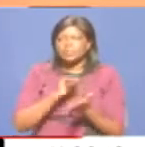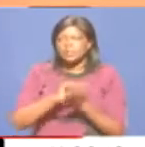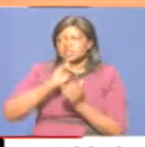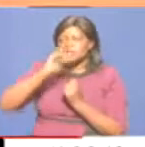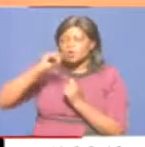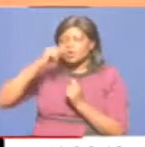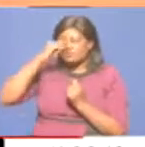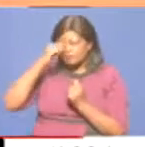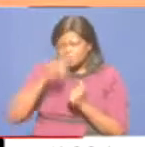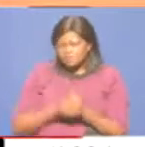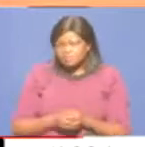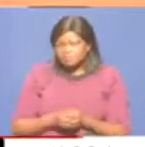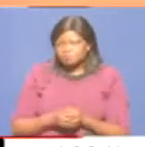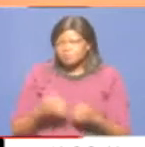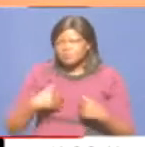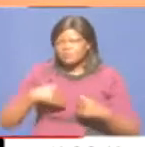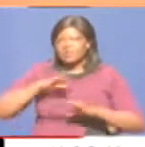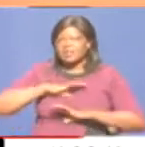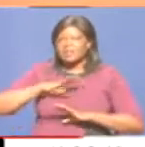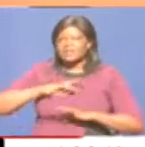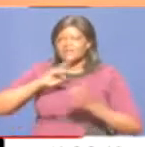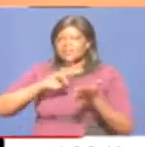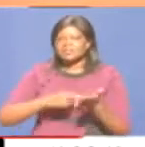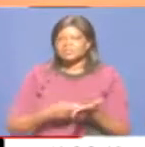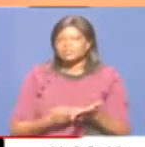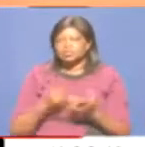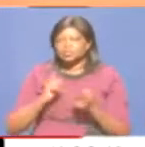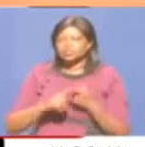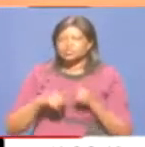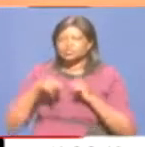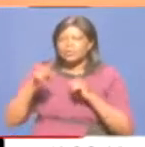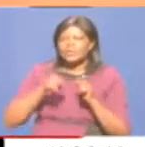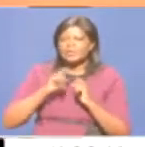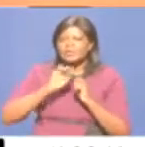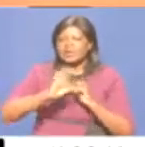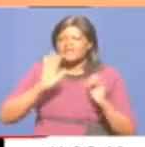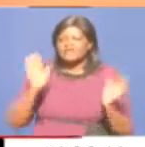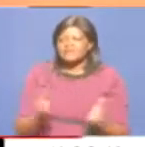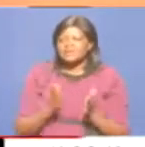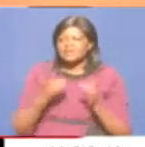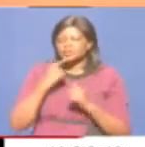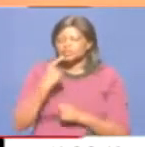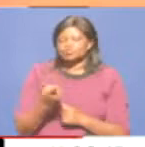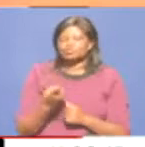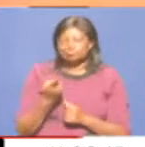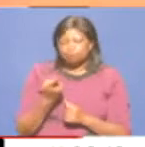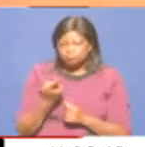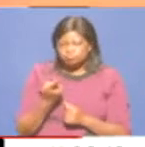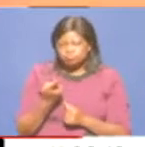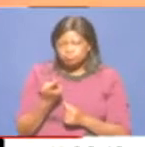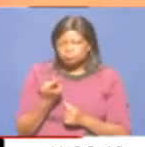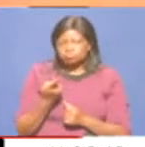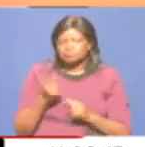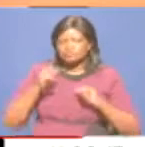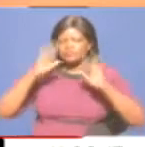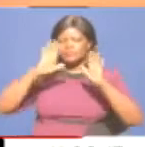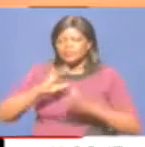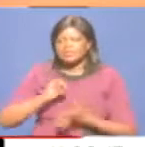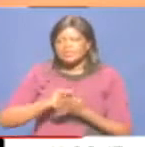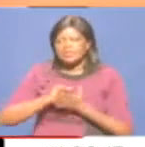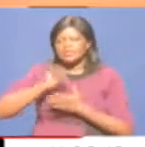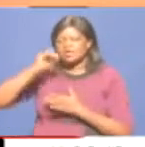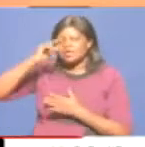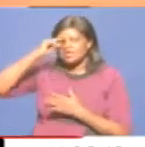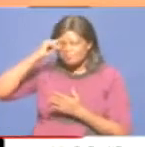governments have enough resources to manage their affairs. And therefore, to that extent, it is important that the county